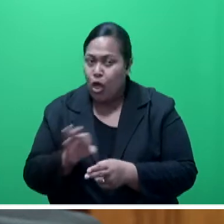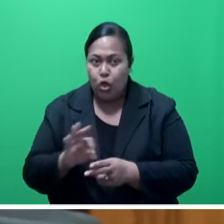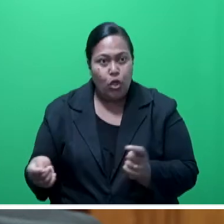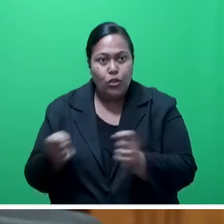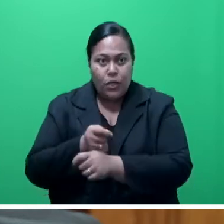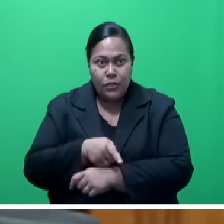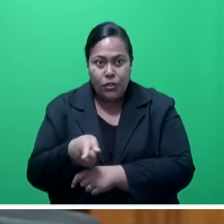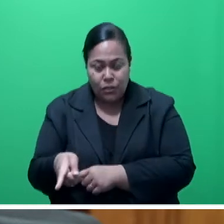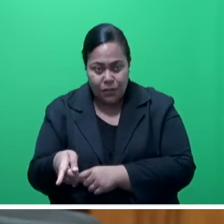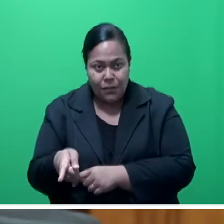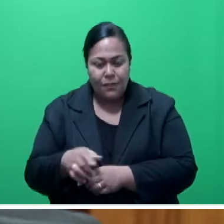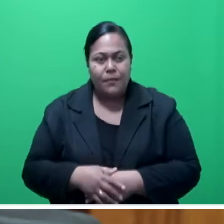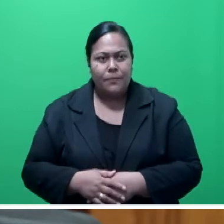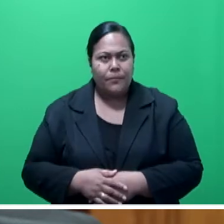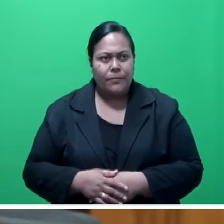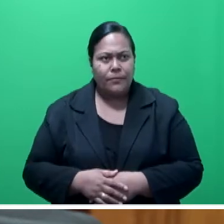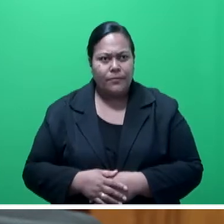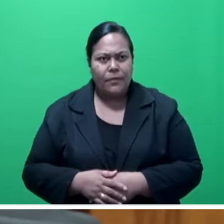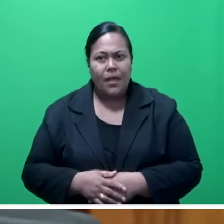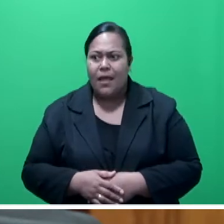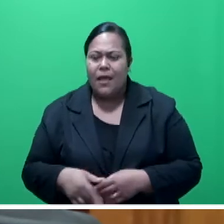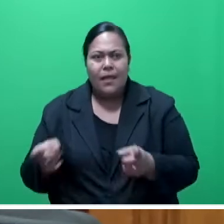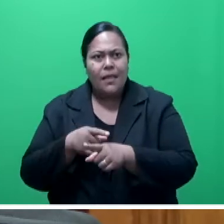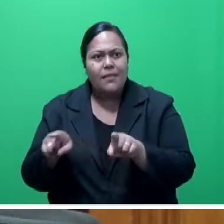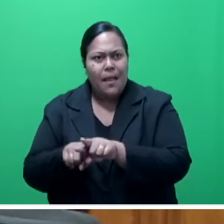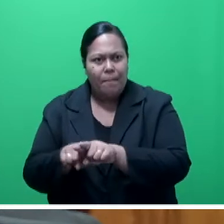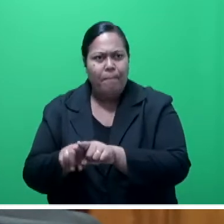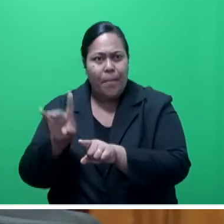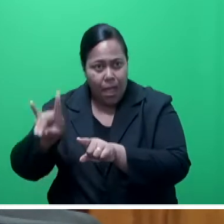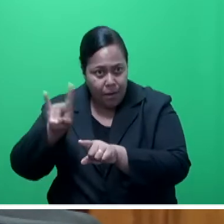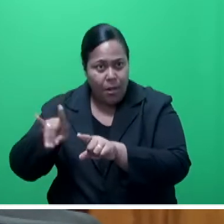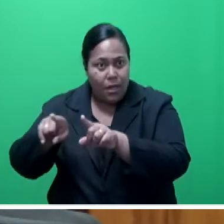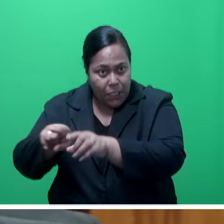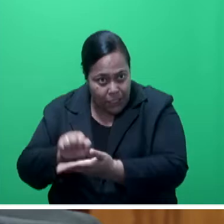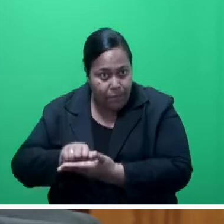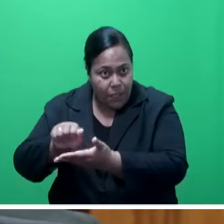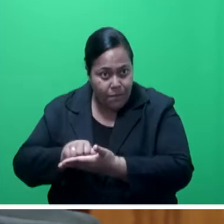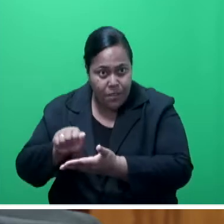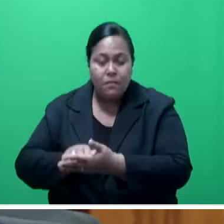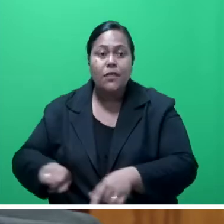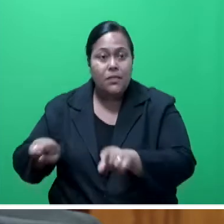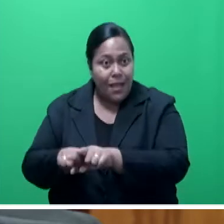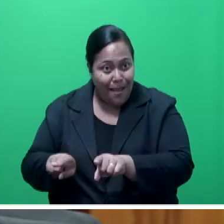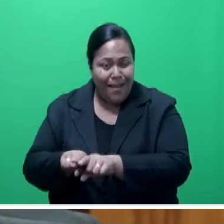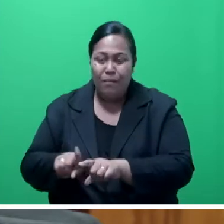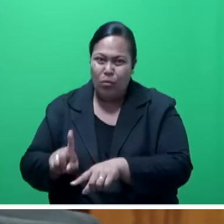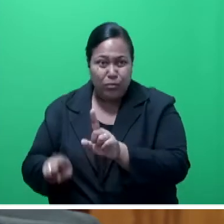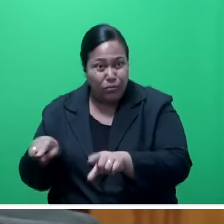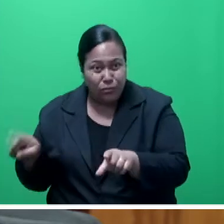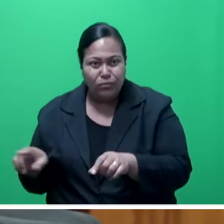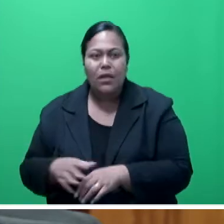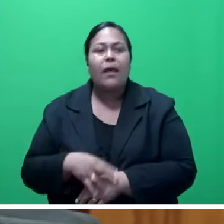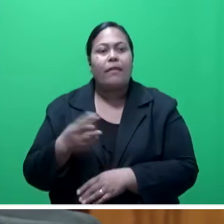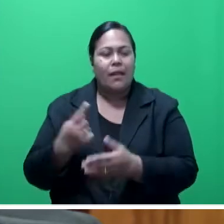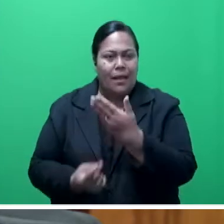breeder, whether it's breeder bull or breeder sheep or breeder goat or breeder fowl or breeder duck, there's a lot of inbreeding happening over